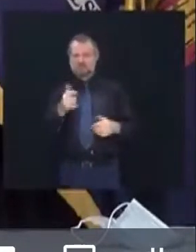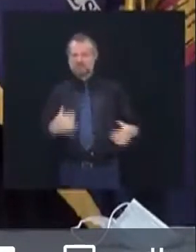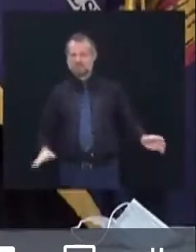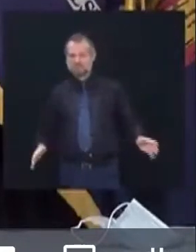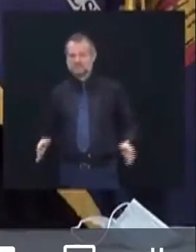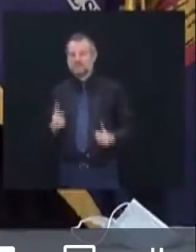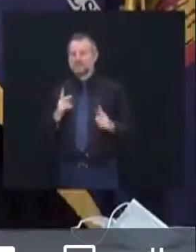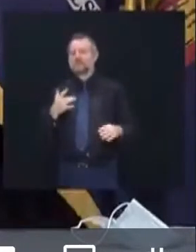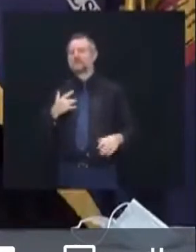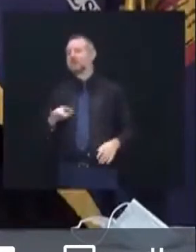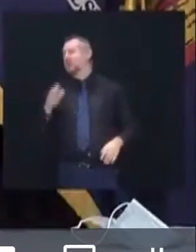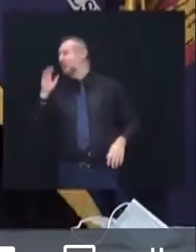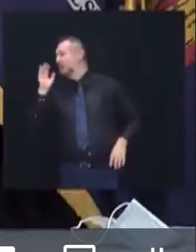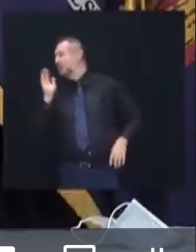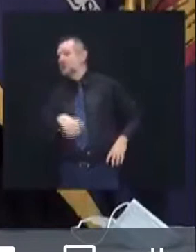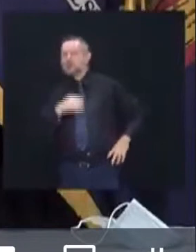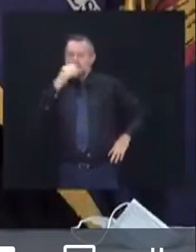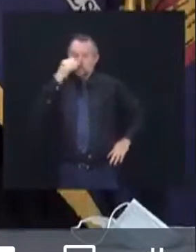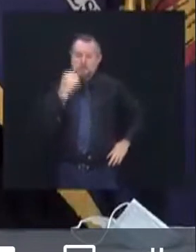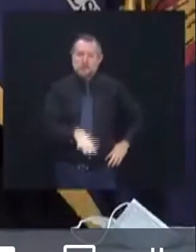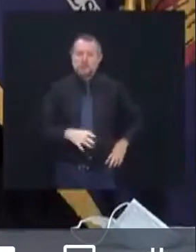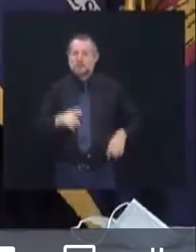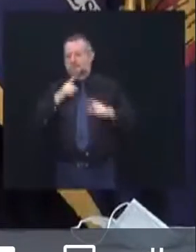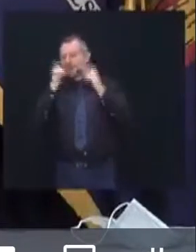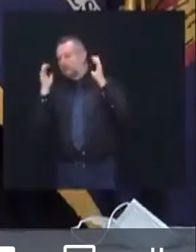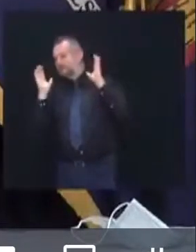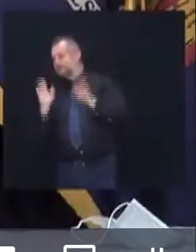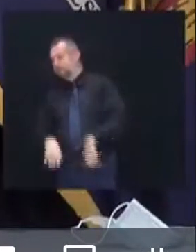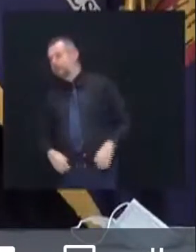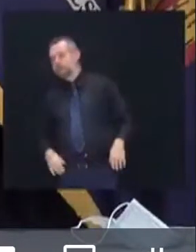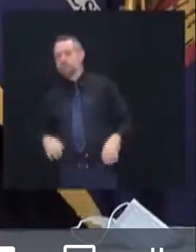it. People don't believe in masks, whatever the reason.